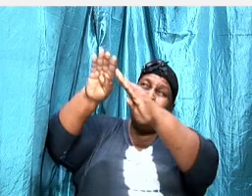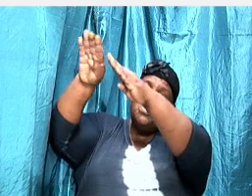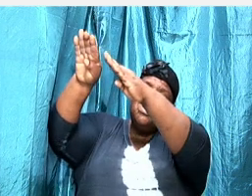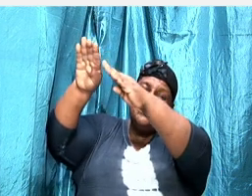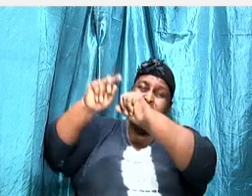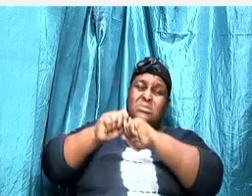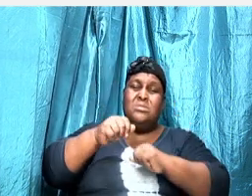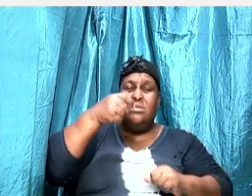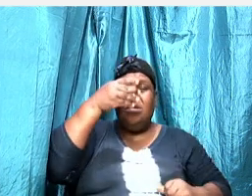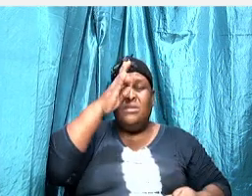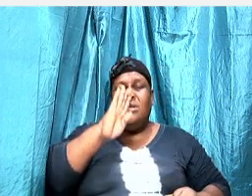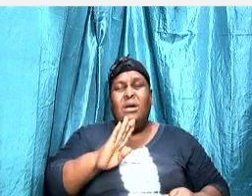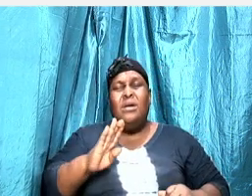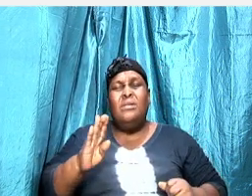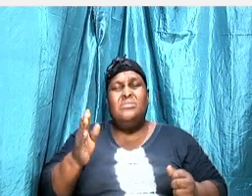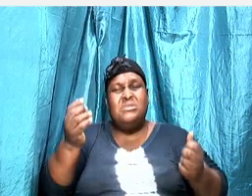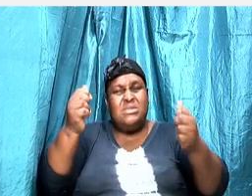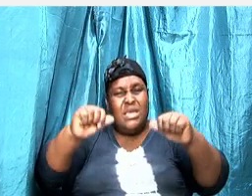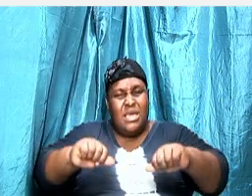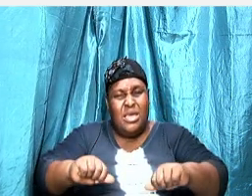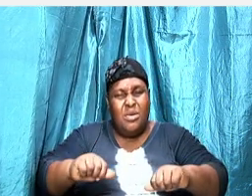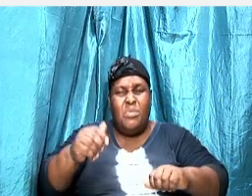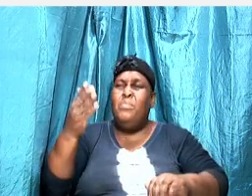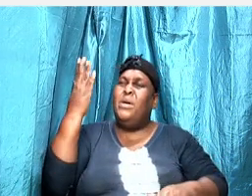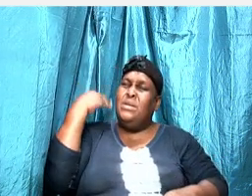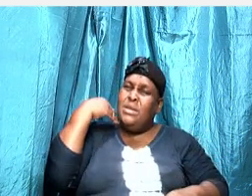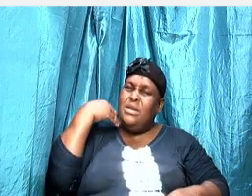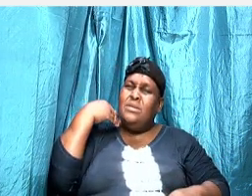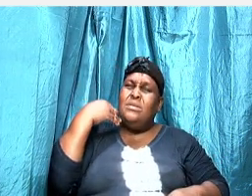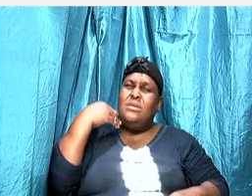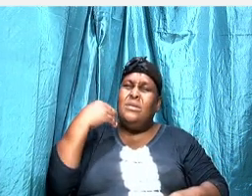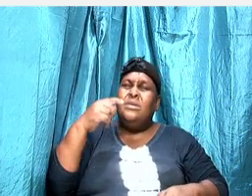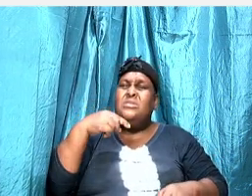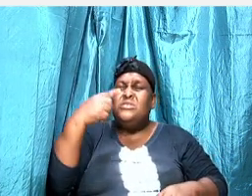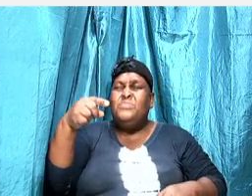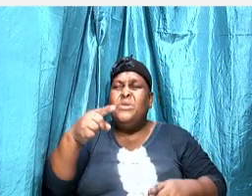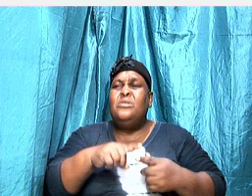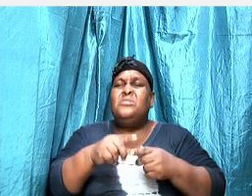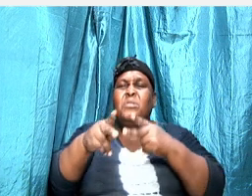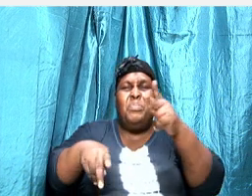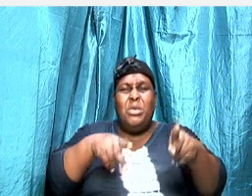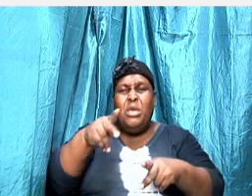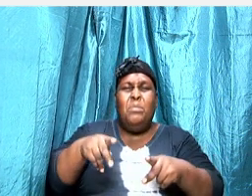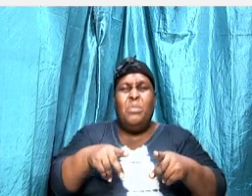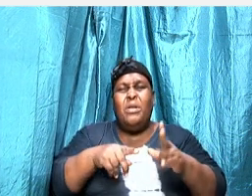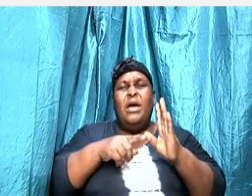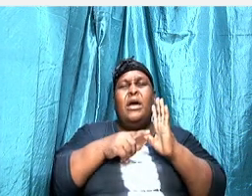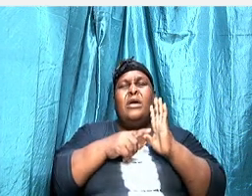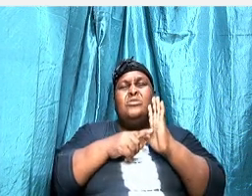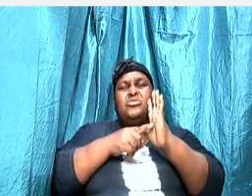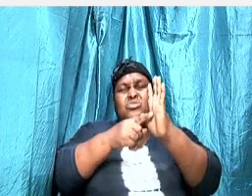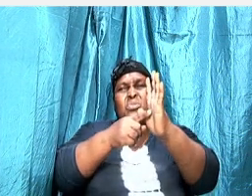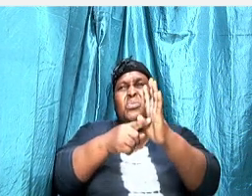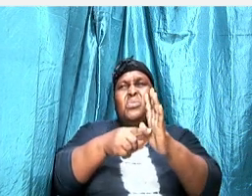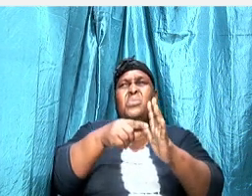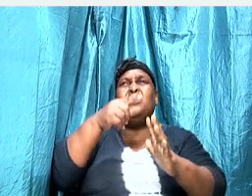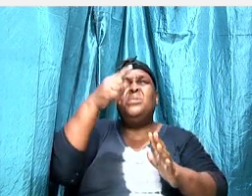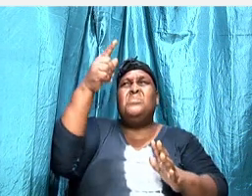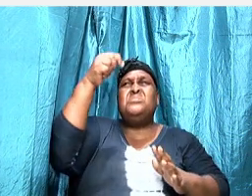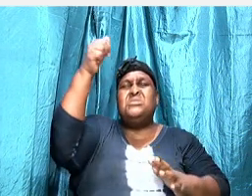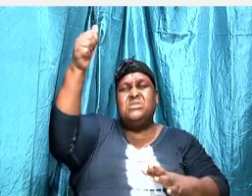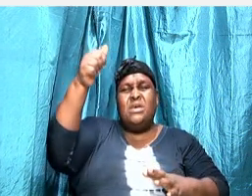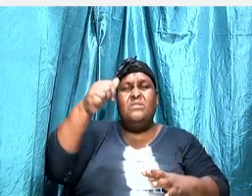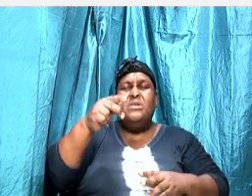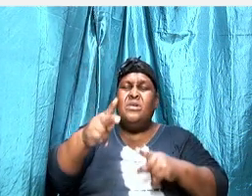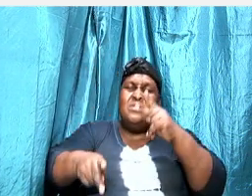to them and to reveal himself unto them and to reveal some knowledge of him